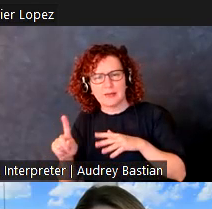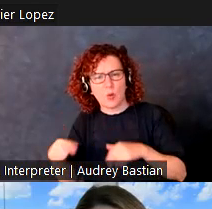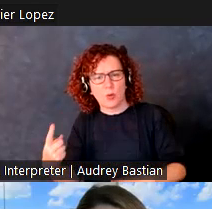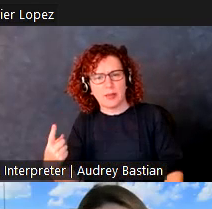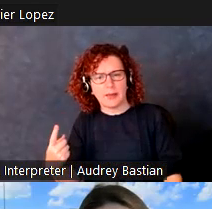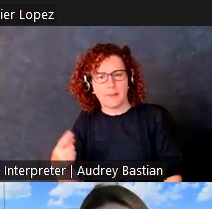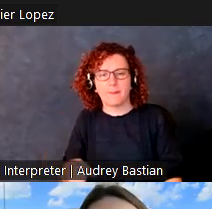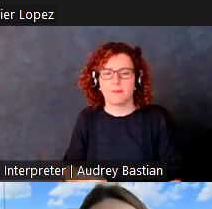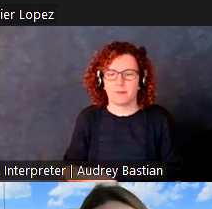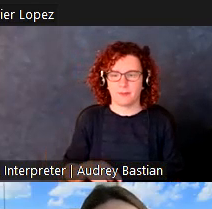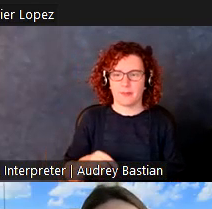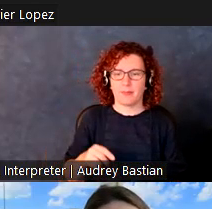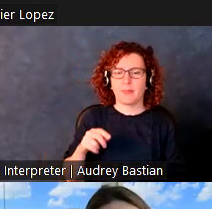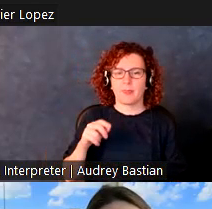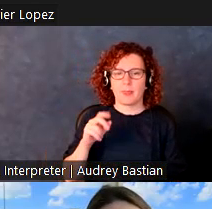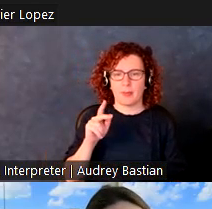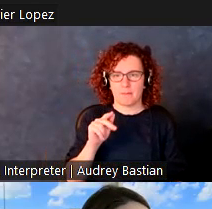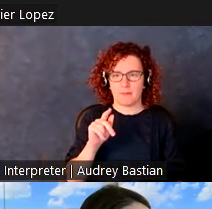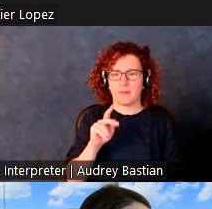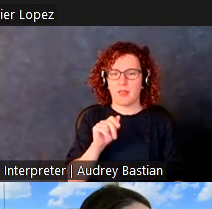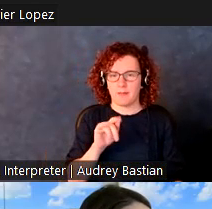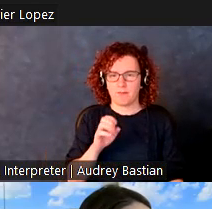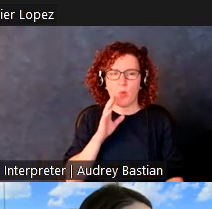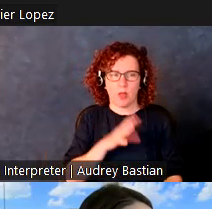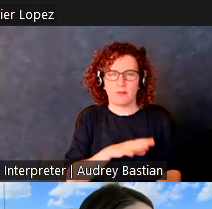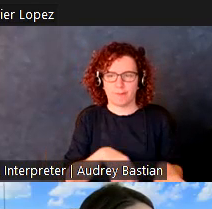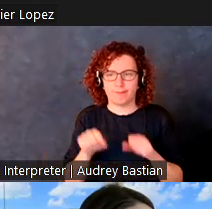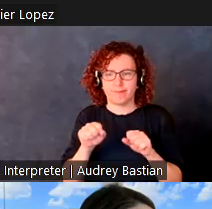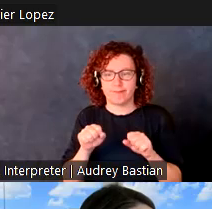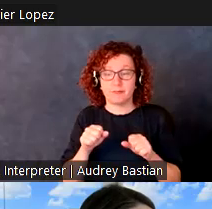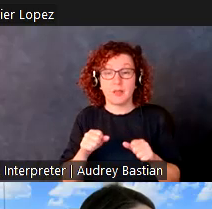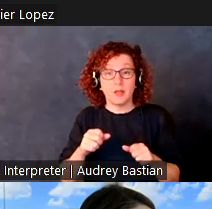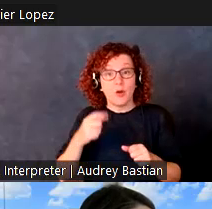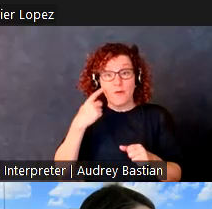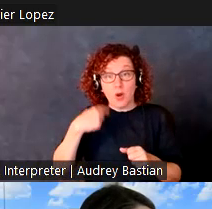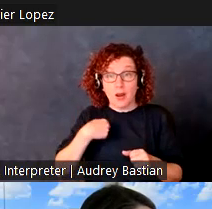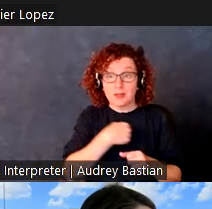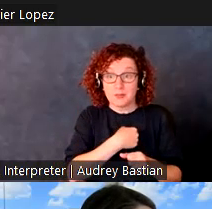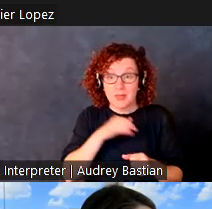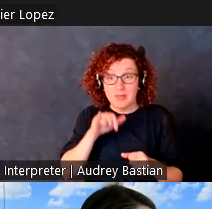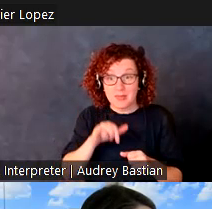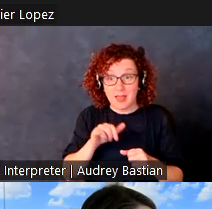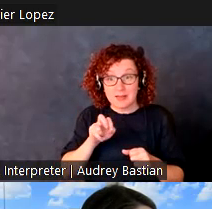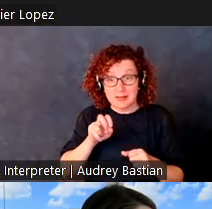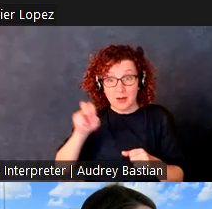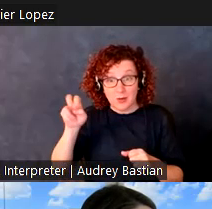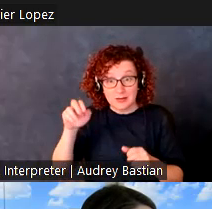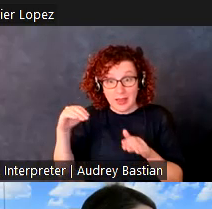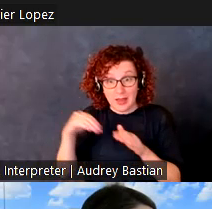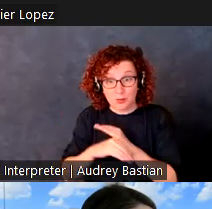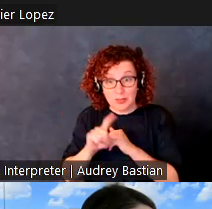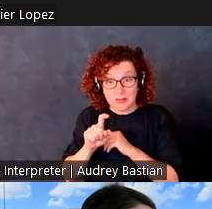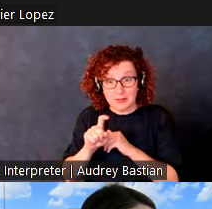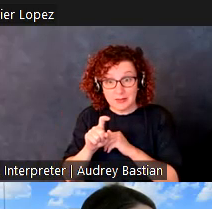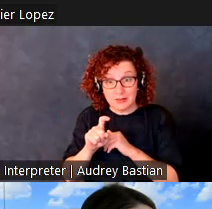So Katie, I can answer that one. In order for us to make that stairway an entrance,